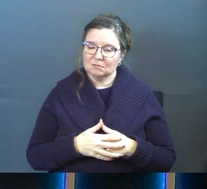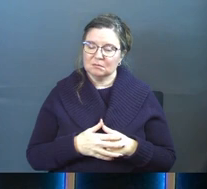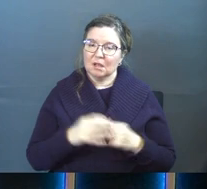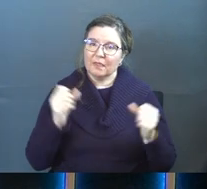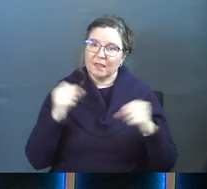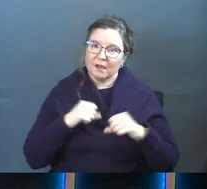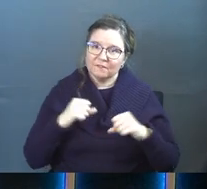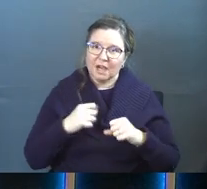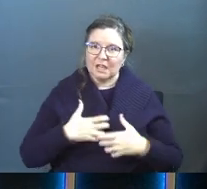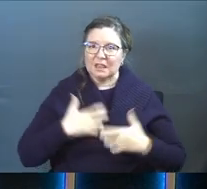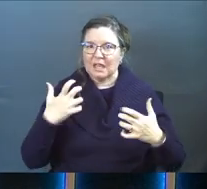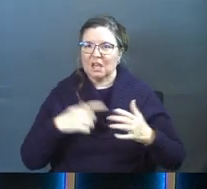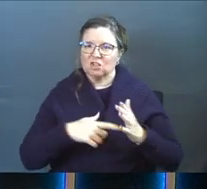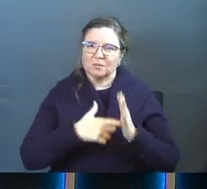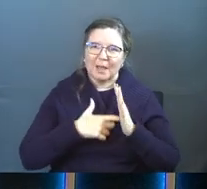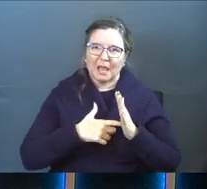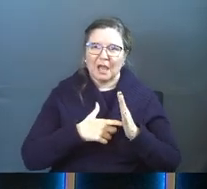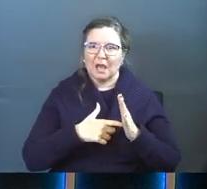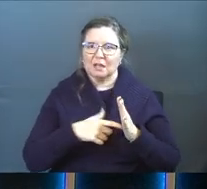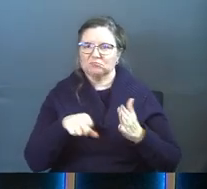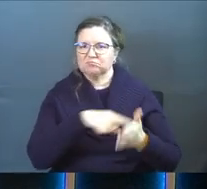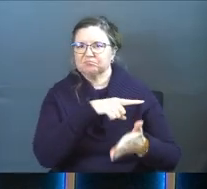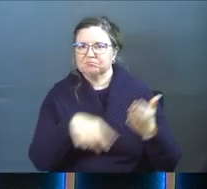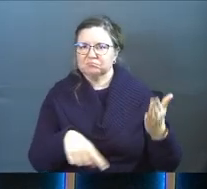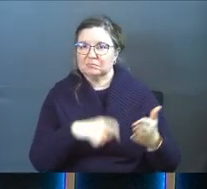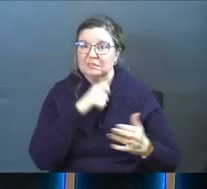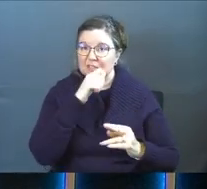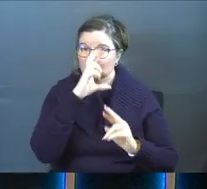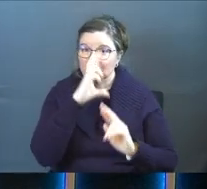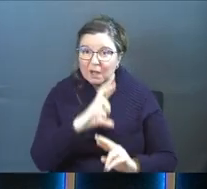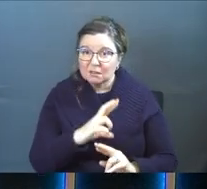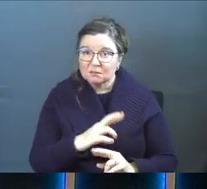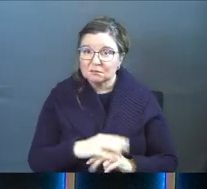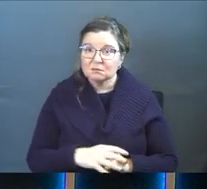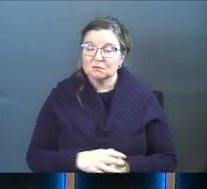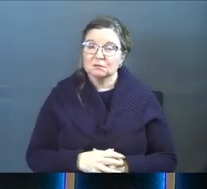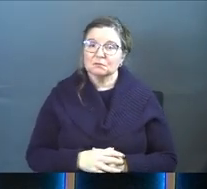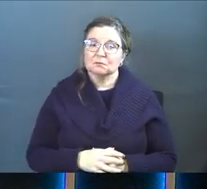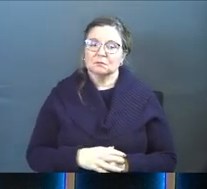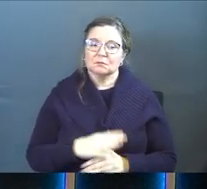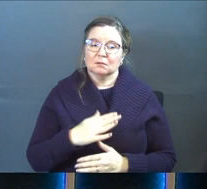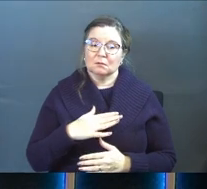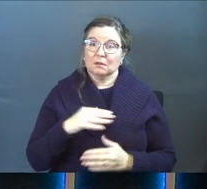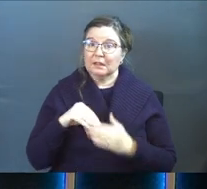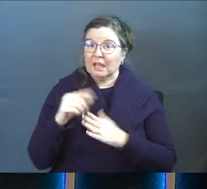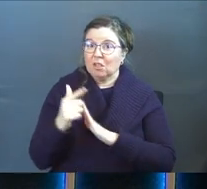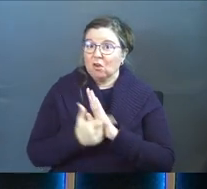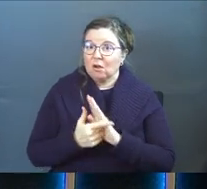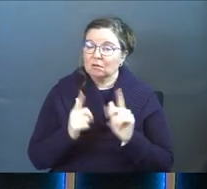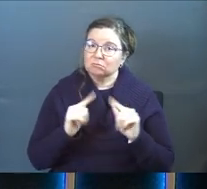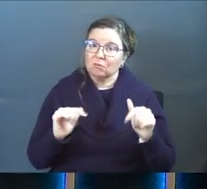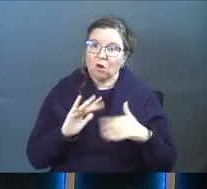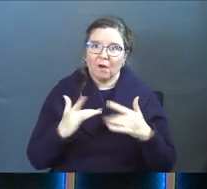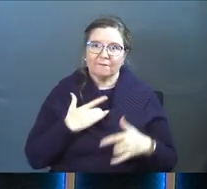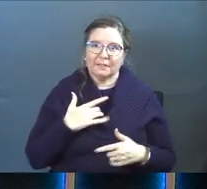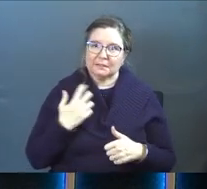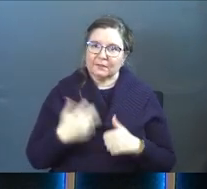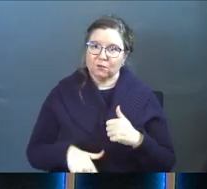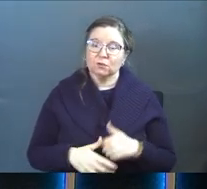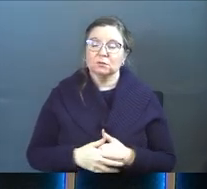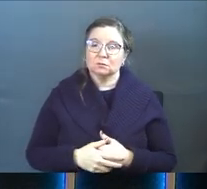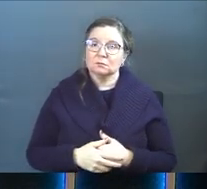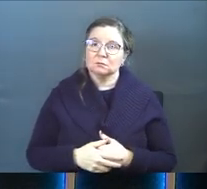The fights, the anger, the demands, the put-downs, the disrespect, the in-laws, it all feels difficult.